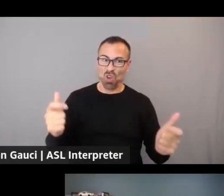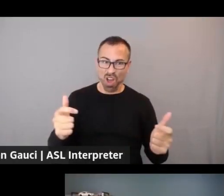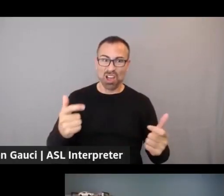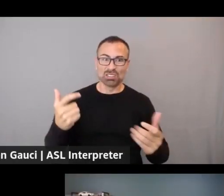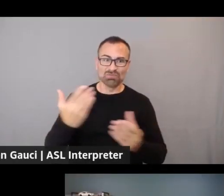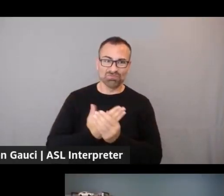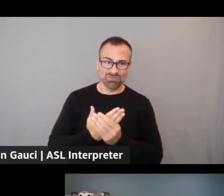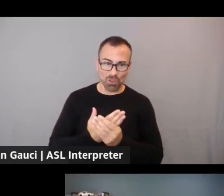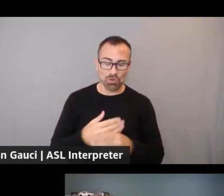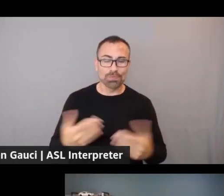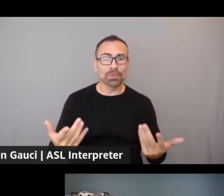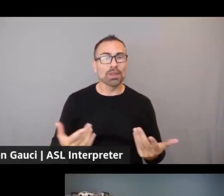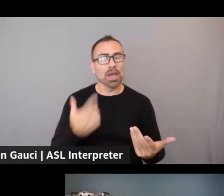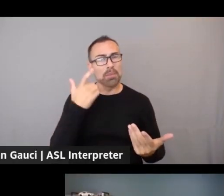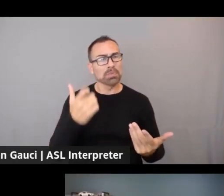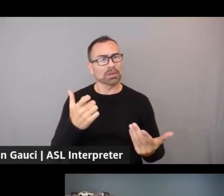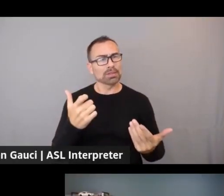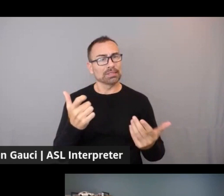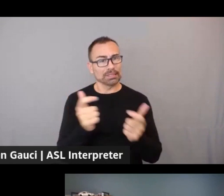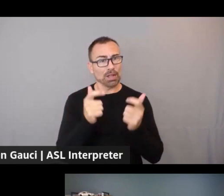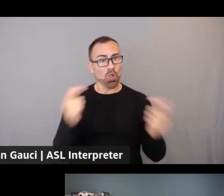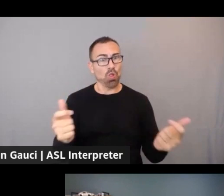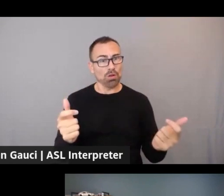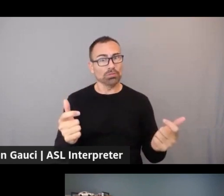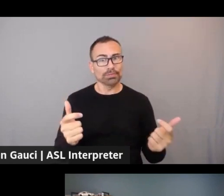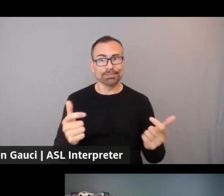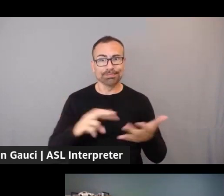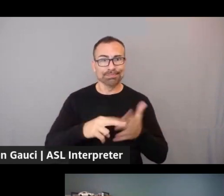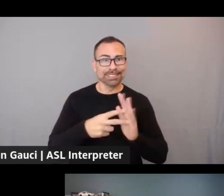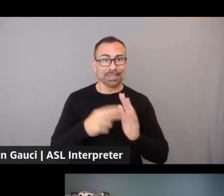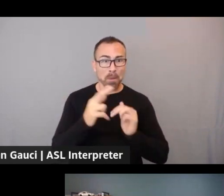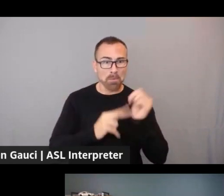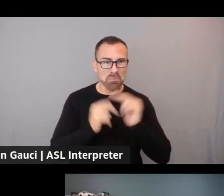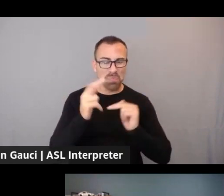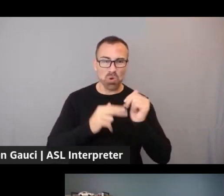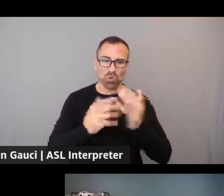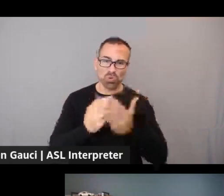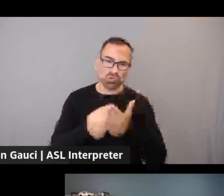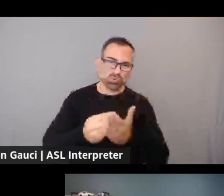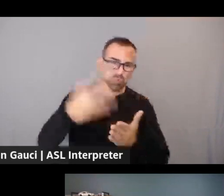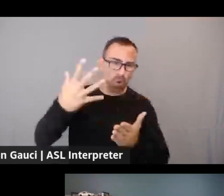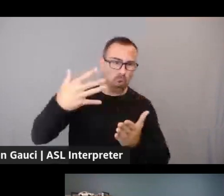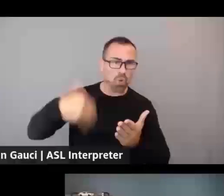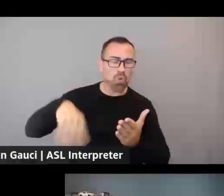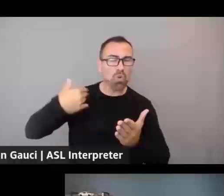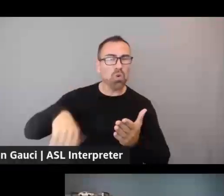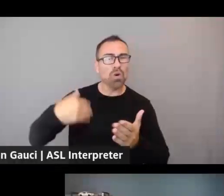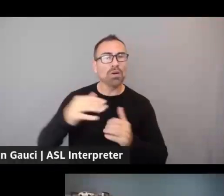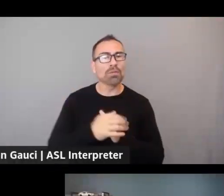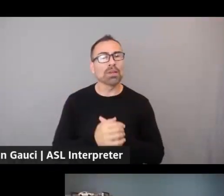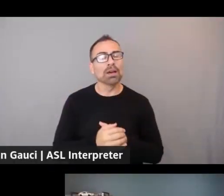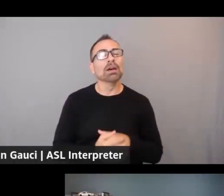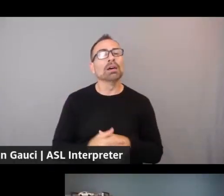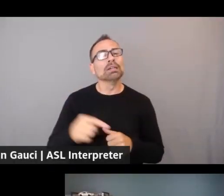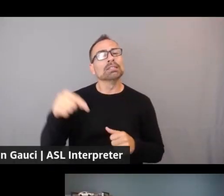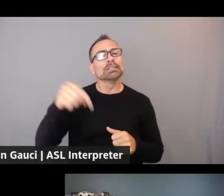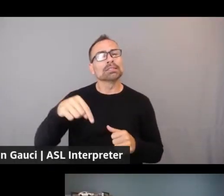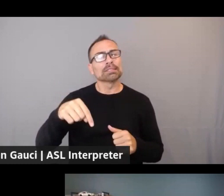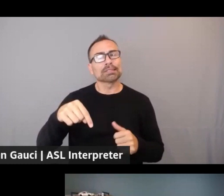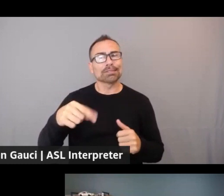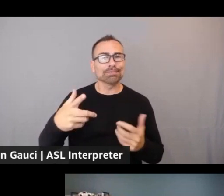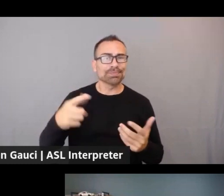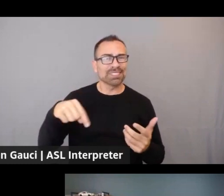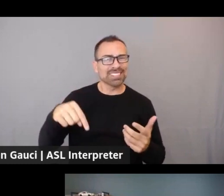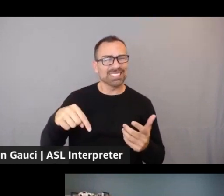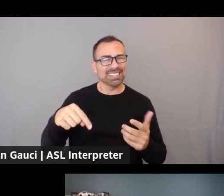because they are large, they're fairly expensive to build as well. So for many of the customers, it's more a cost-effective